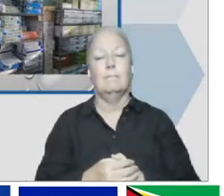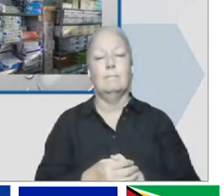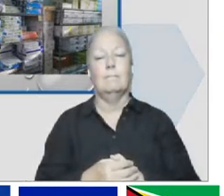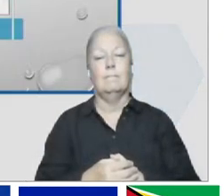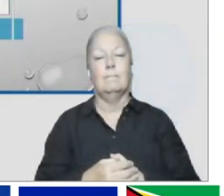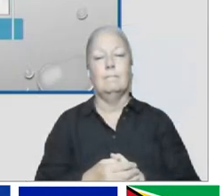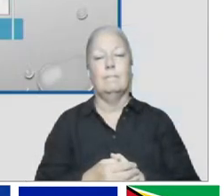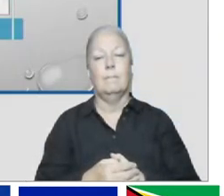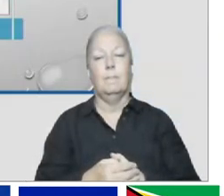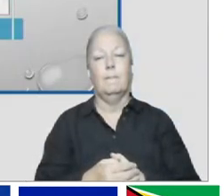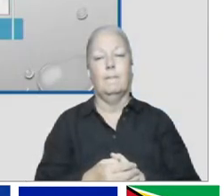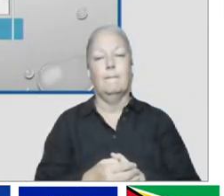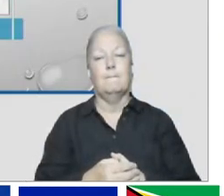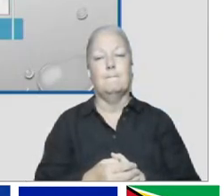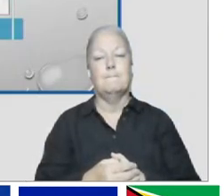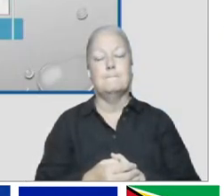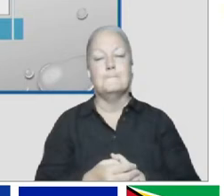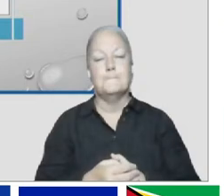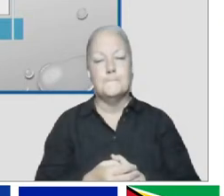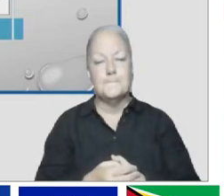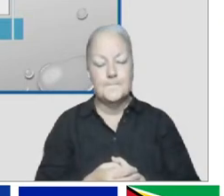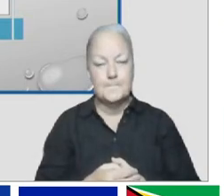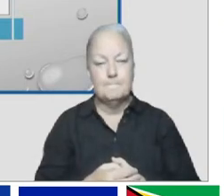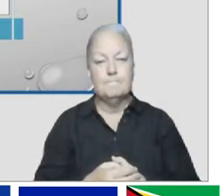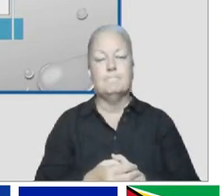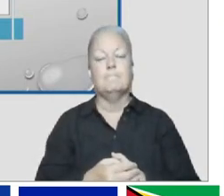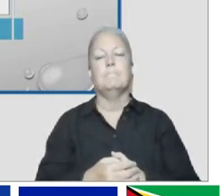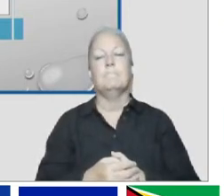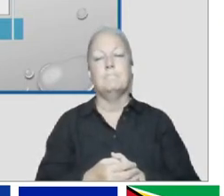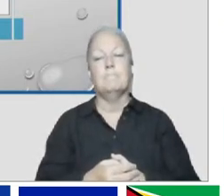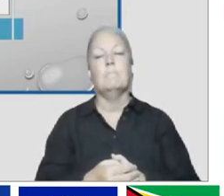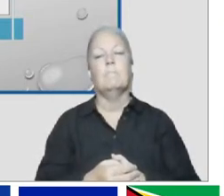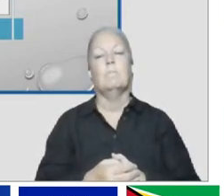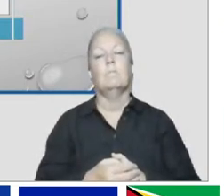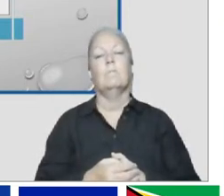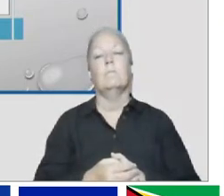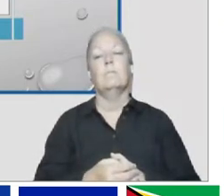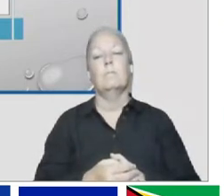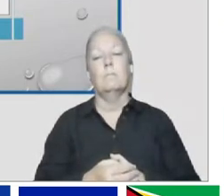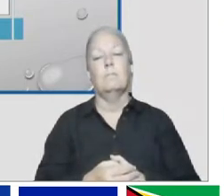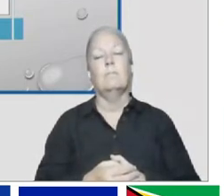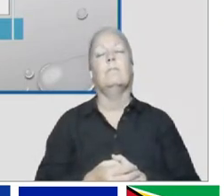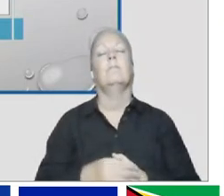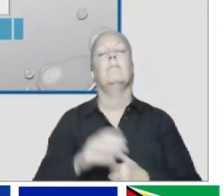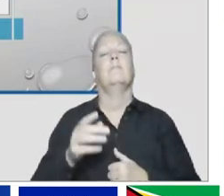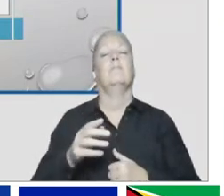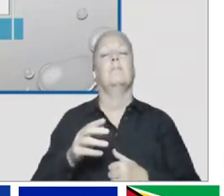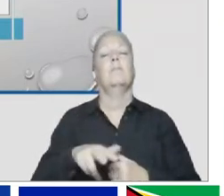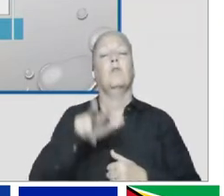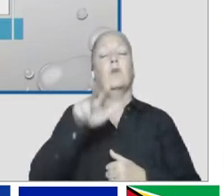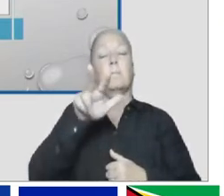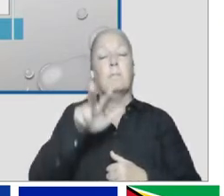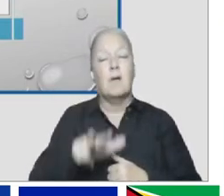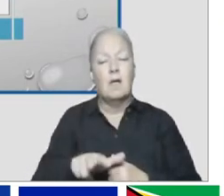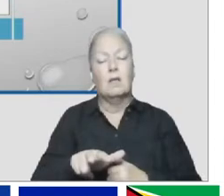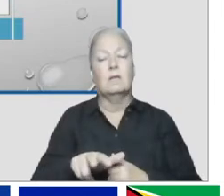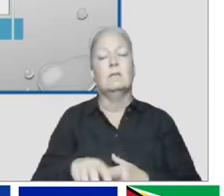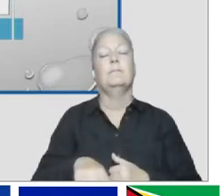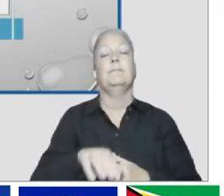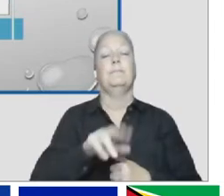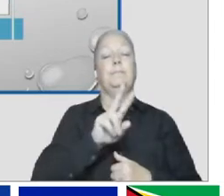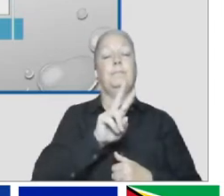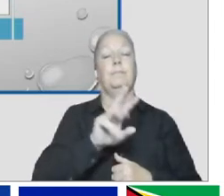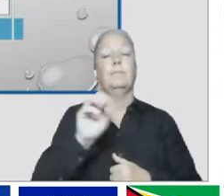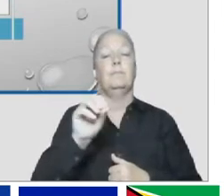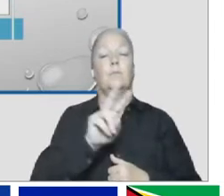A recovery on March 2011, 2020, on the same day that the pandemic was declared